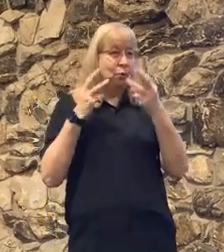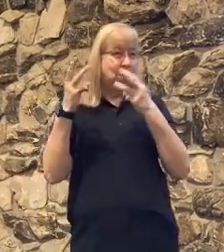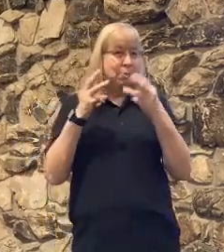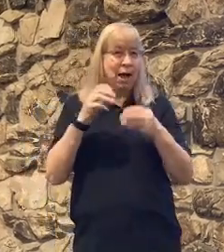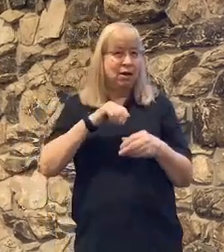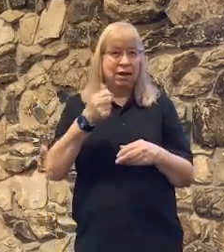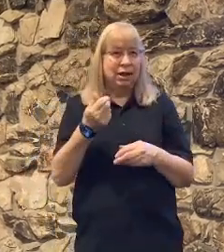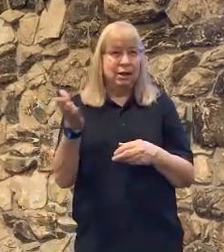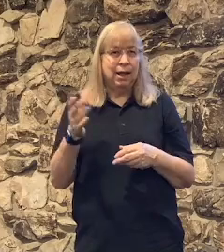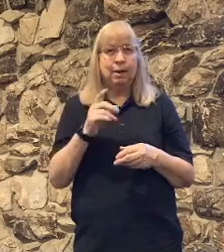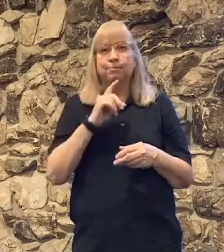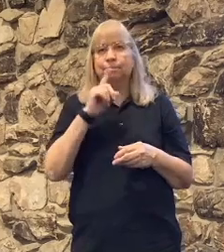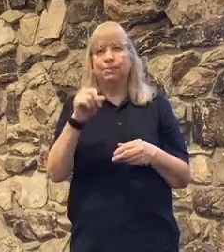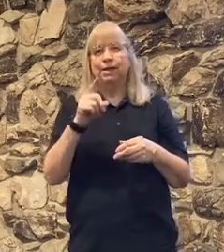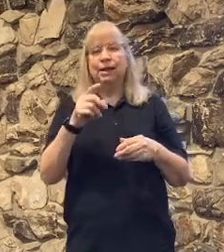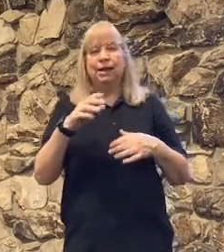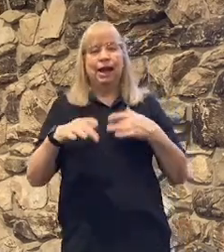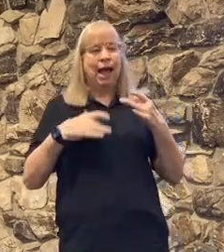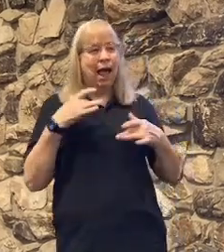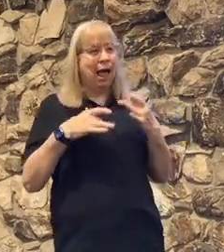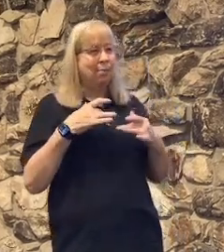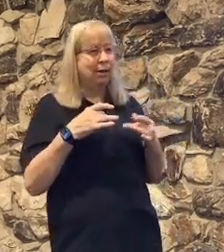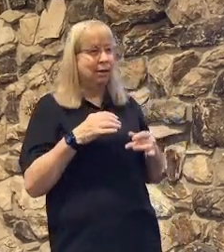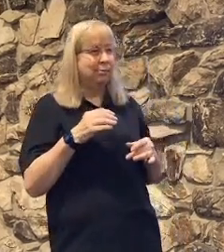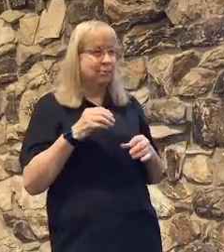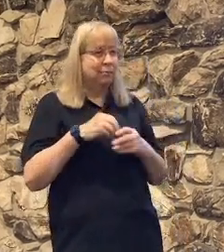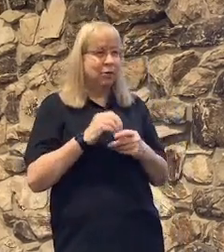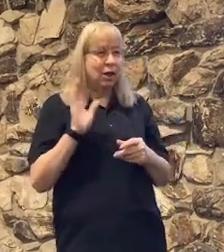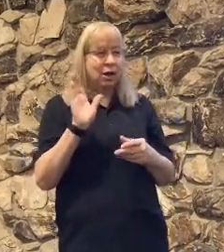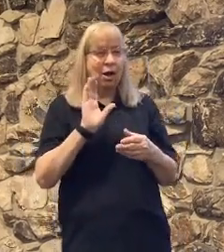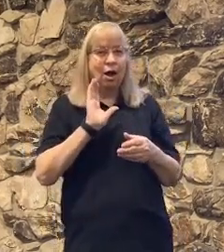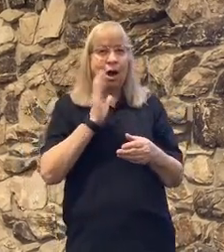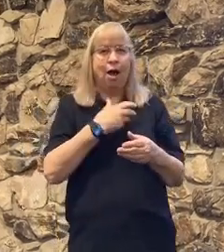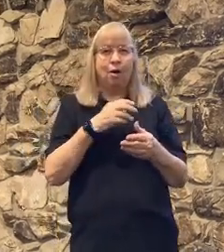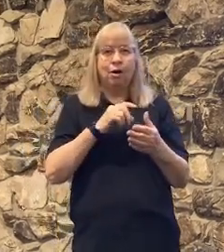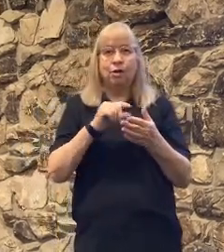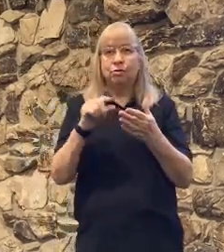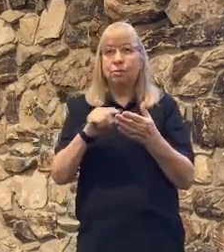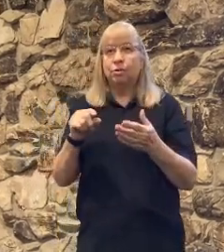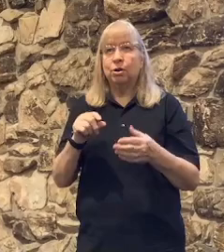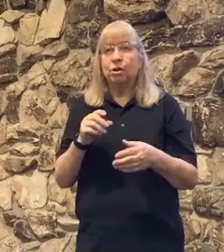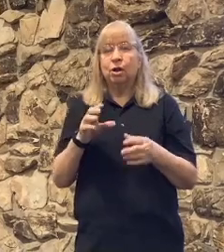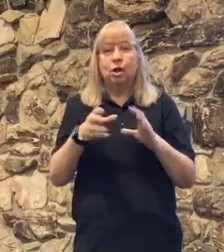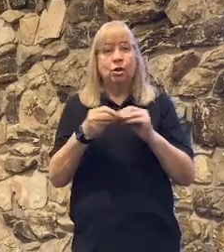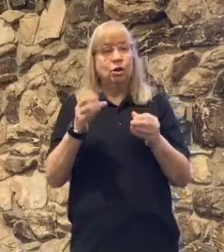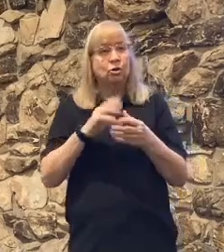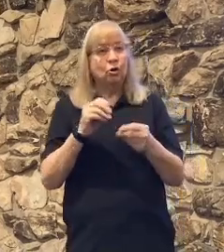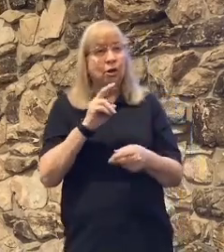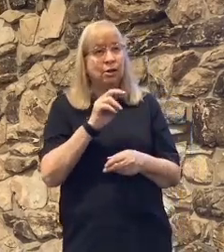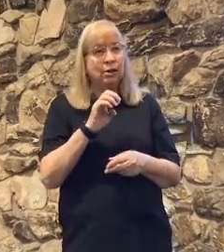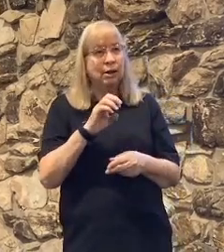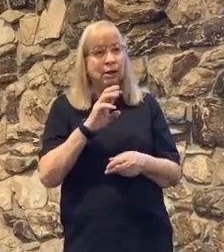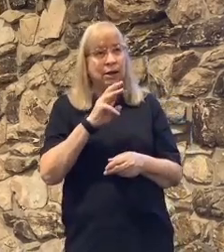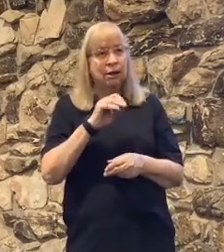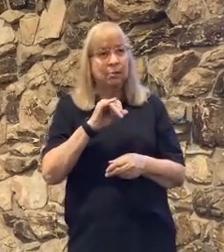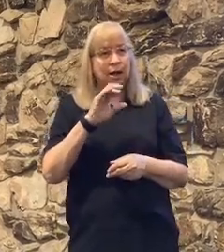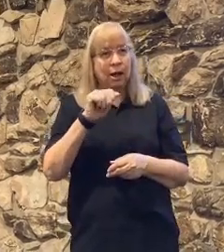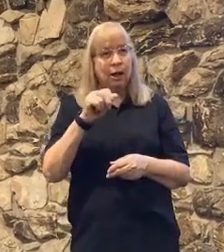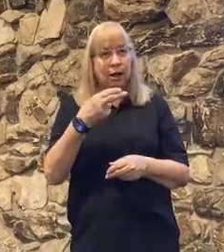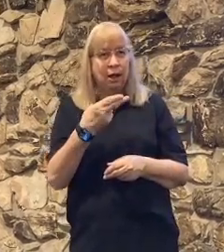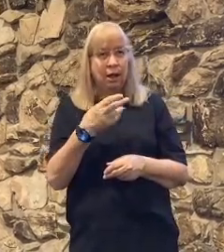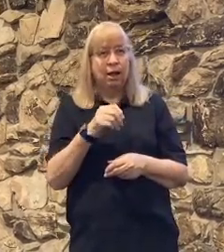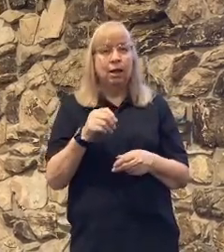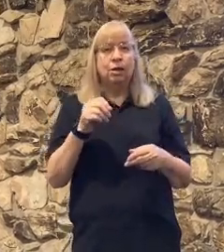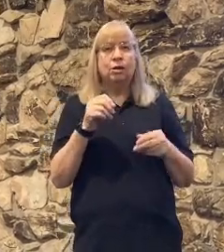happy. In our scripture this morning, the story of Nehemiah, this is just a very tiny part of the story of Nehemiah. That's